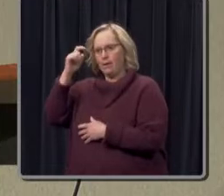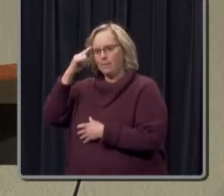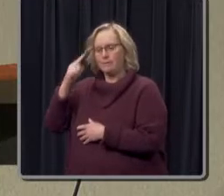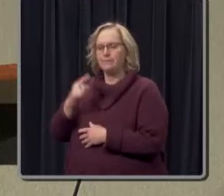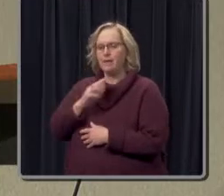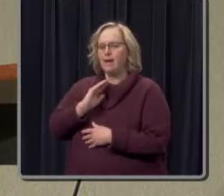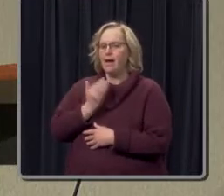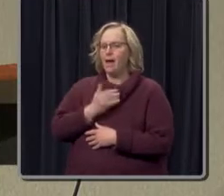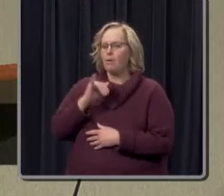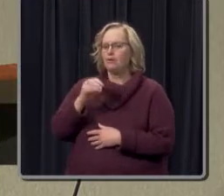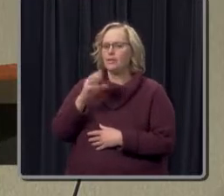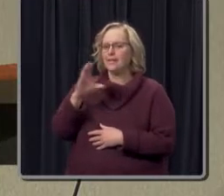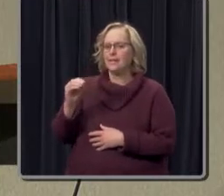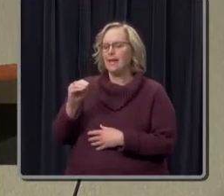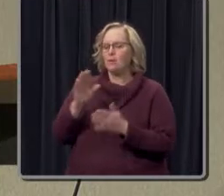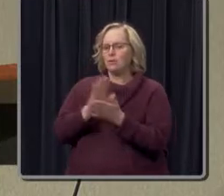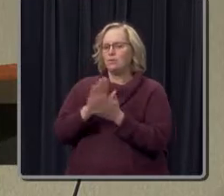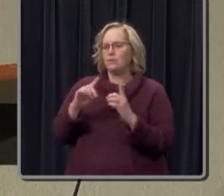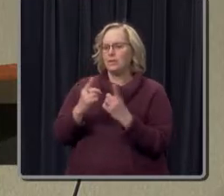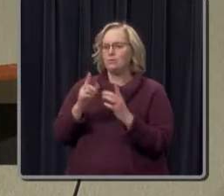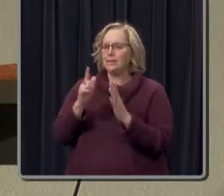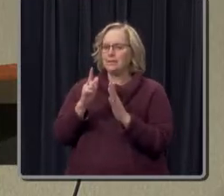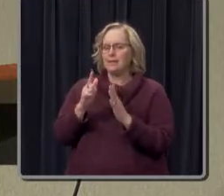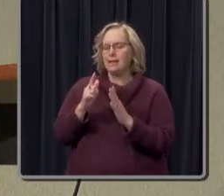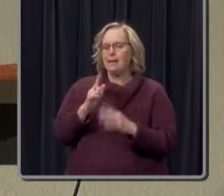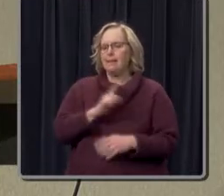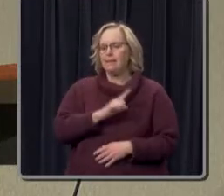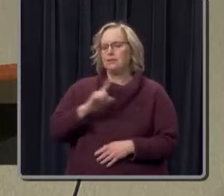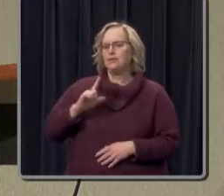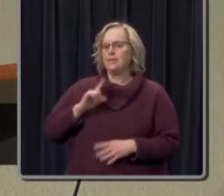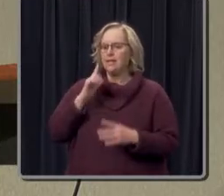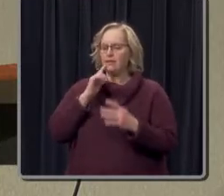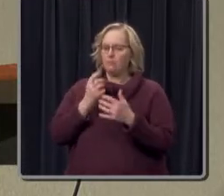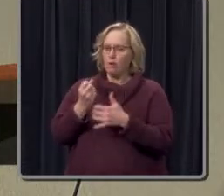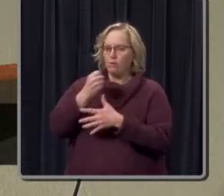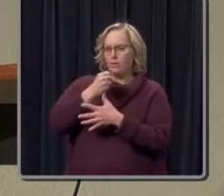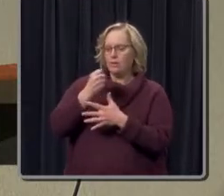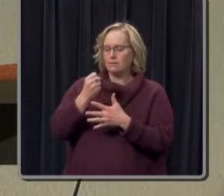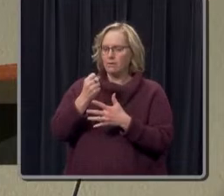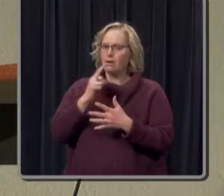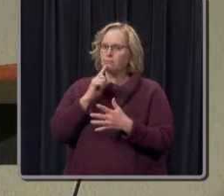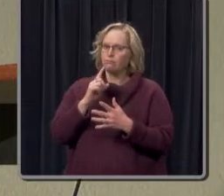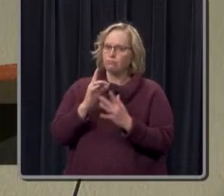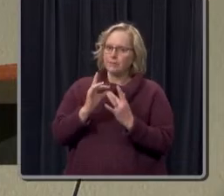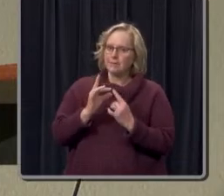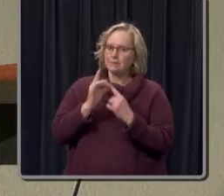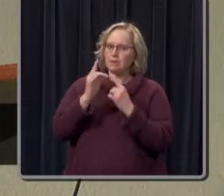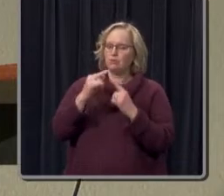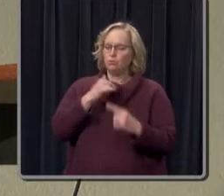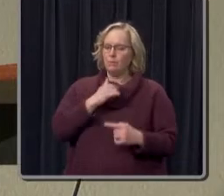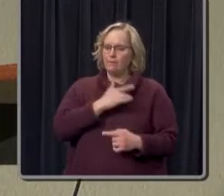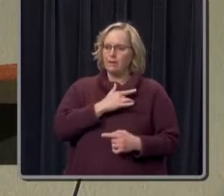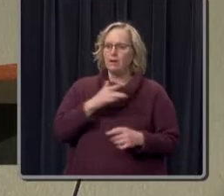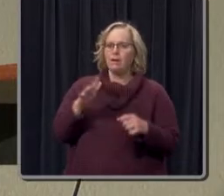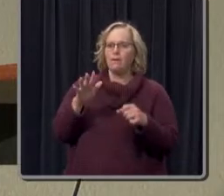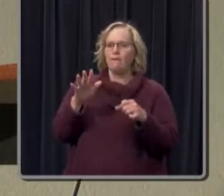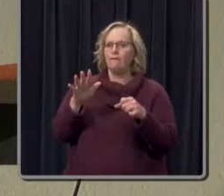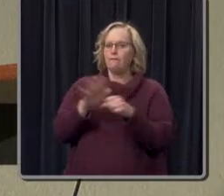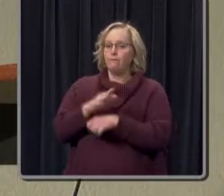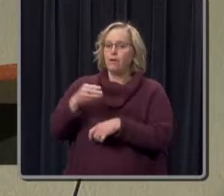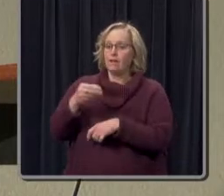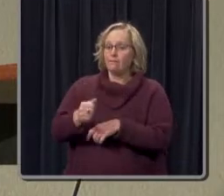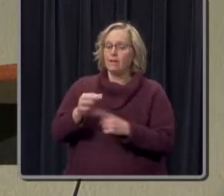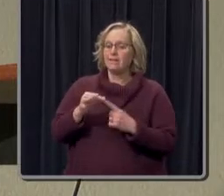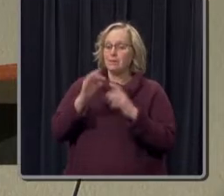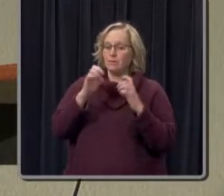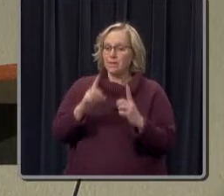School District's legislative priorities are extremely special to my heart. It's fully fund special education, revise